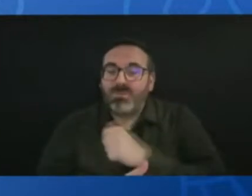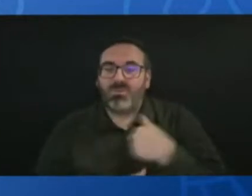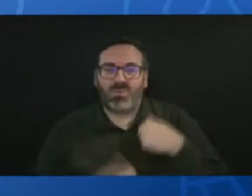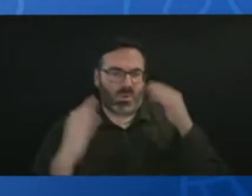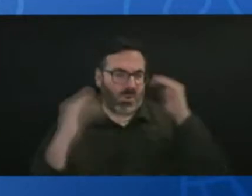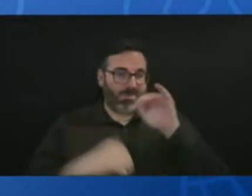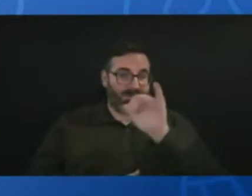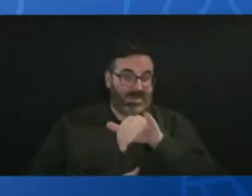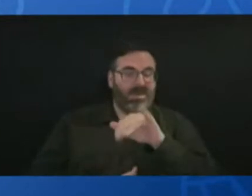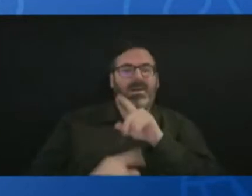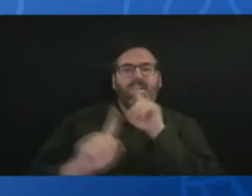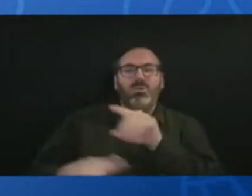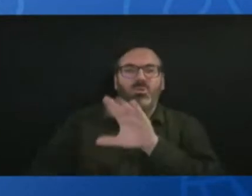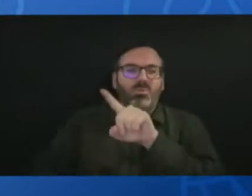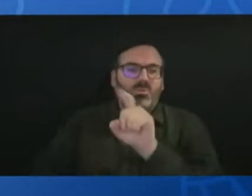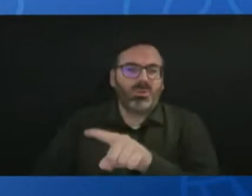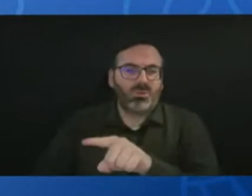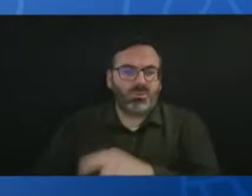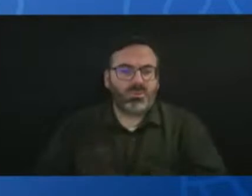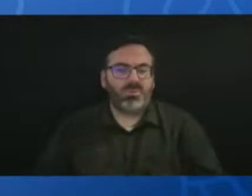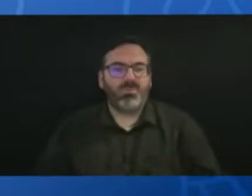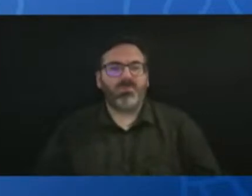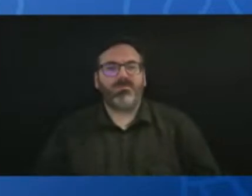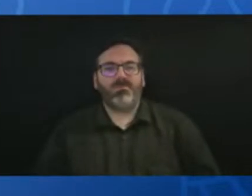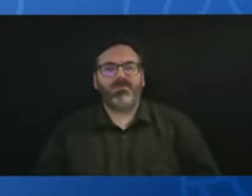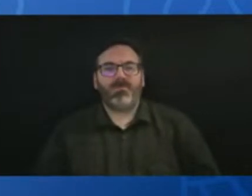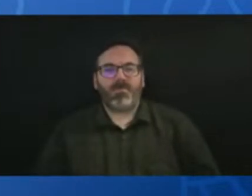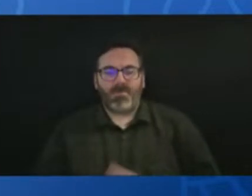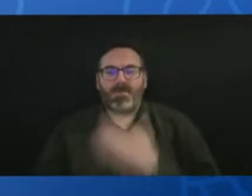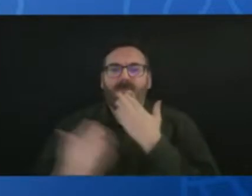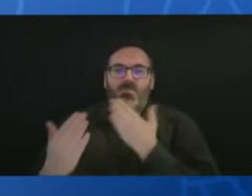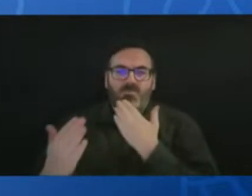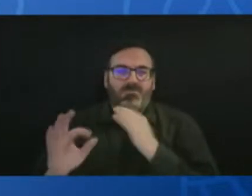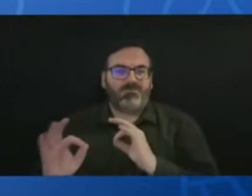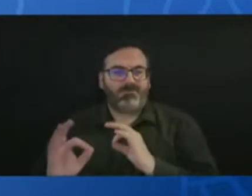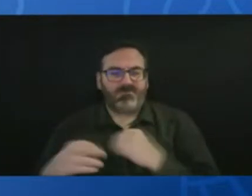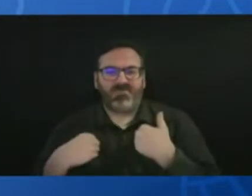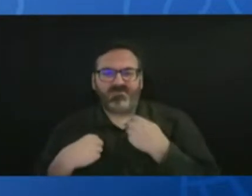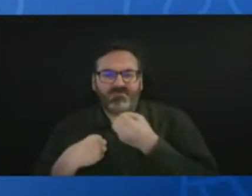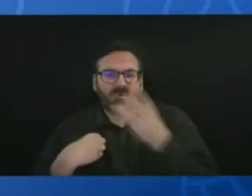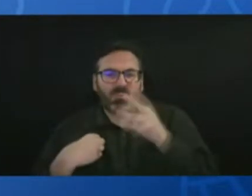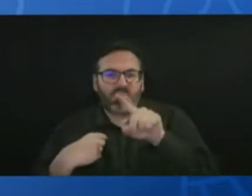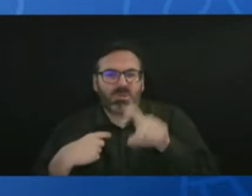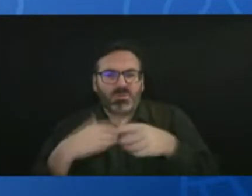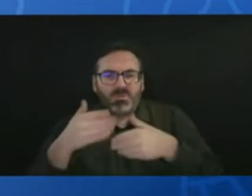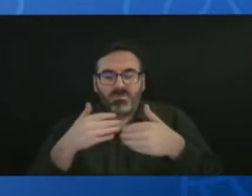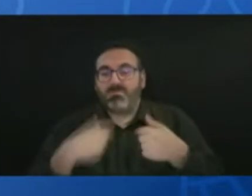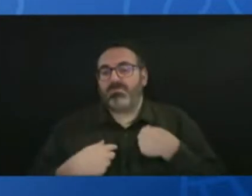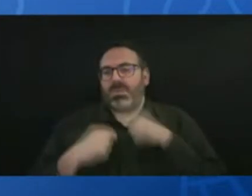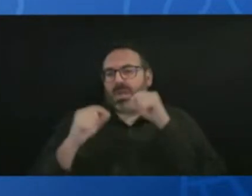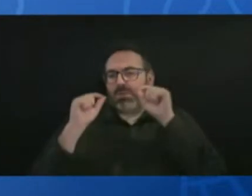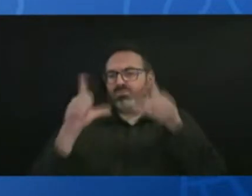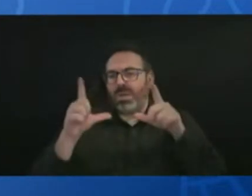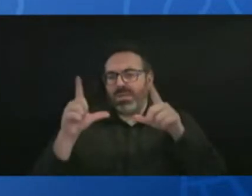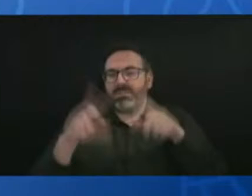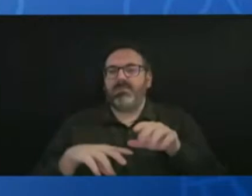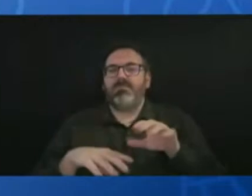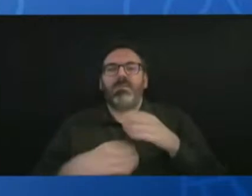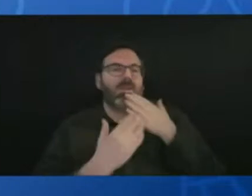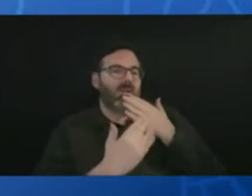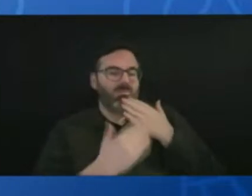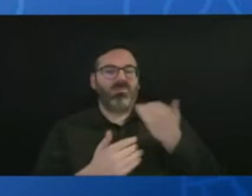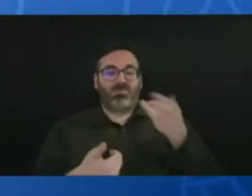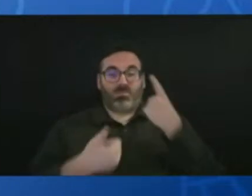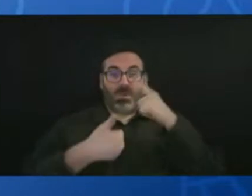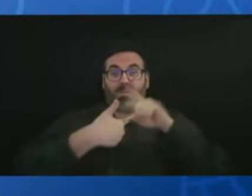surprised. Thank you. One on Gaza and one on the West Bank. On Gaza, I want to ask you about the humanitarian